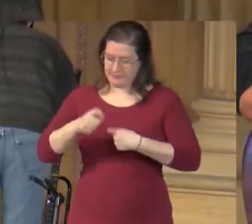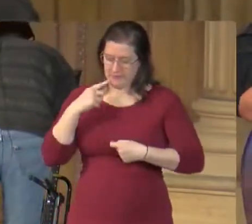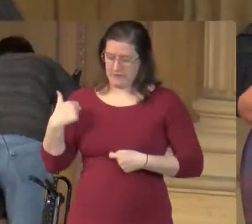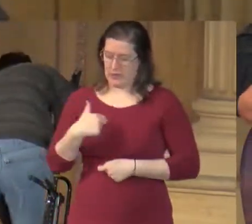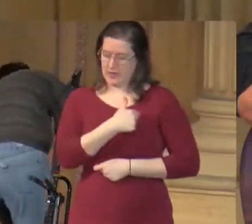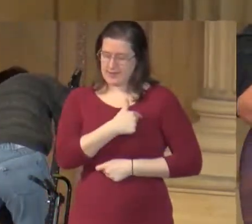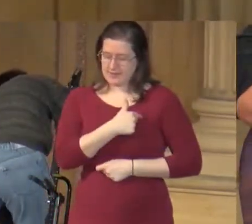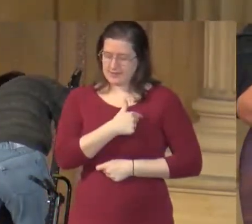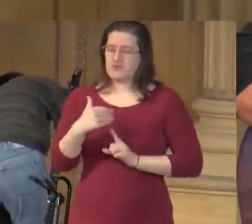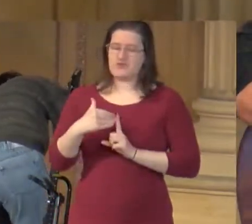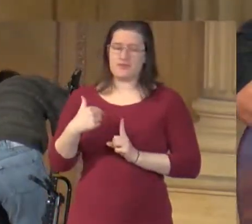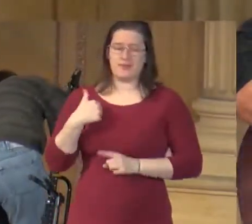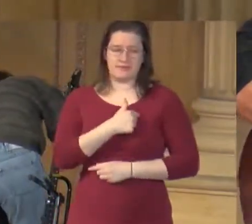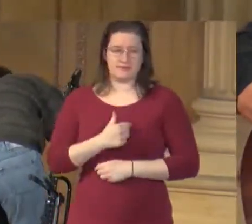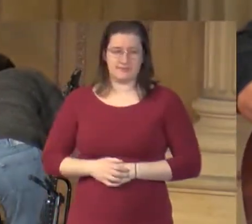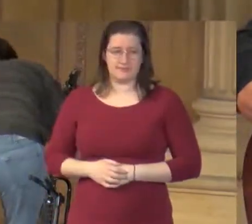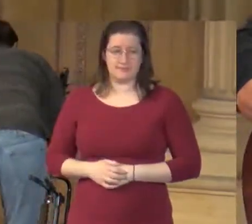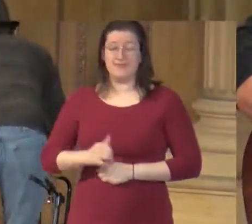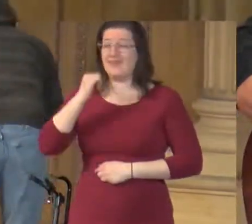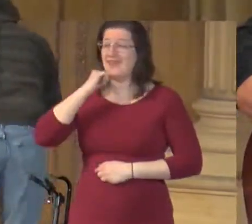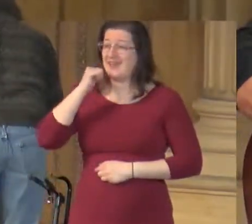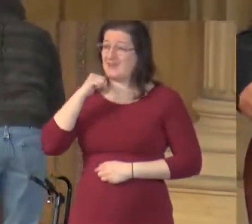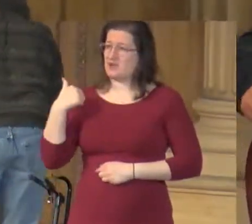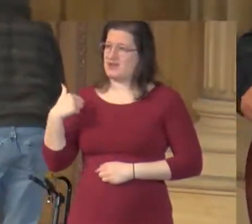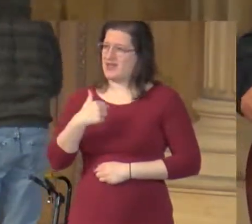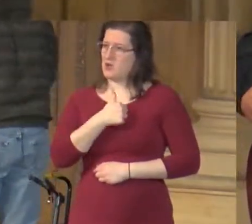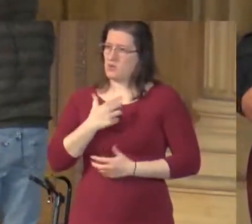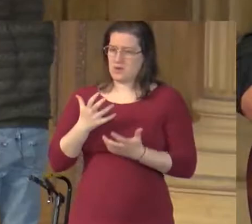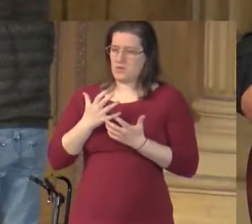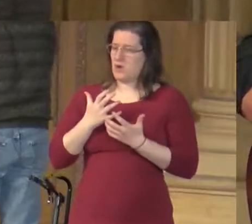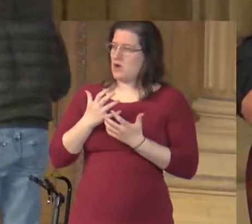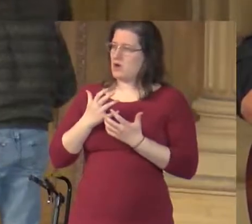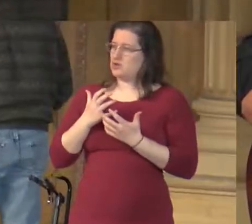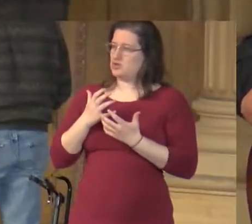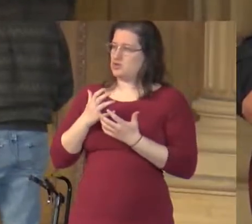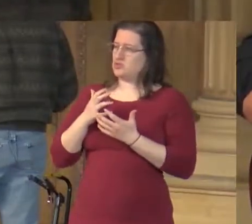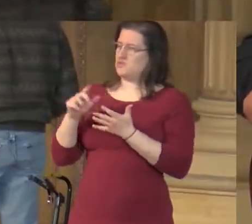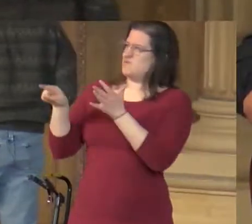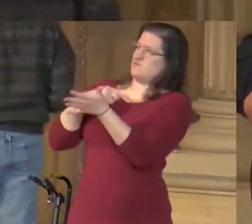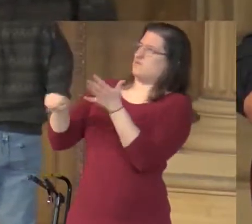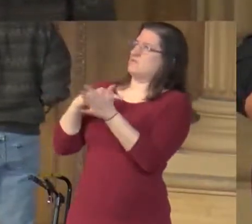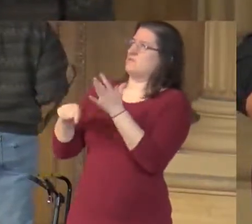and even though our hearts rise up every day to accuse and condemn our creator